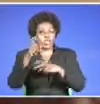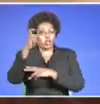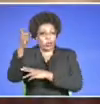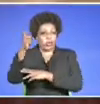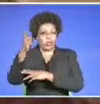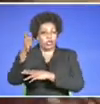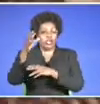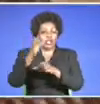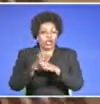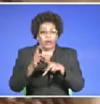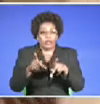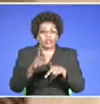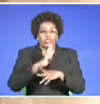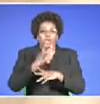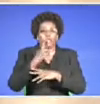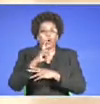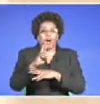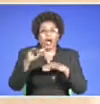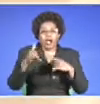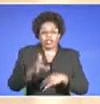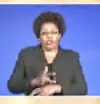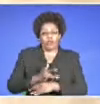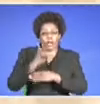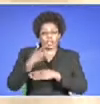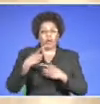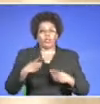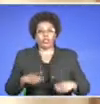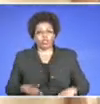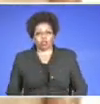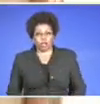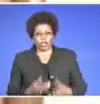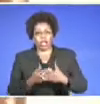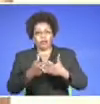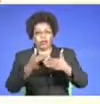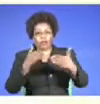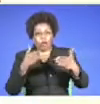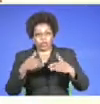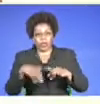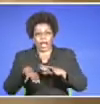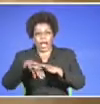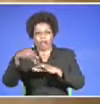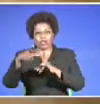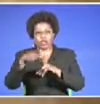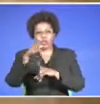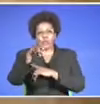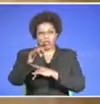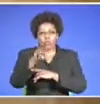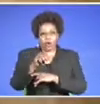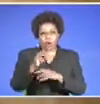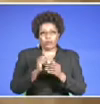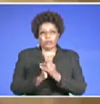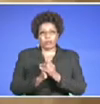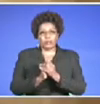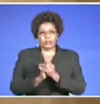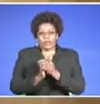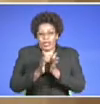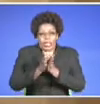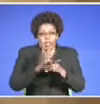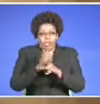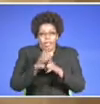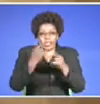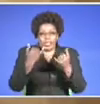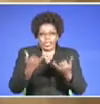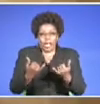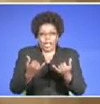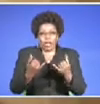got a chance to speak to her about how she felt about the dress right before she headed out to prom. Static right now.